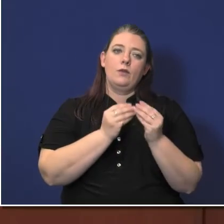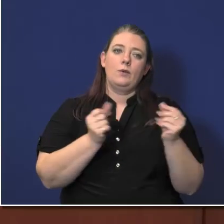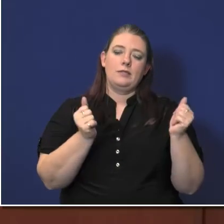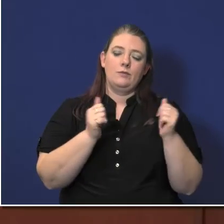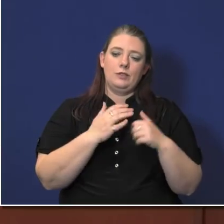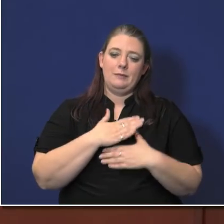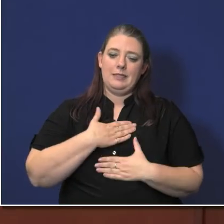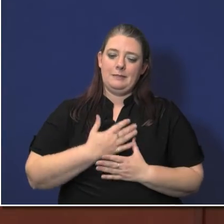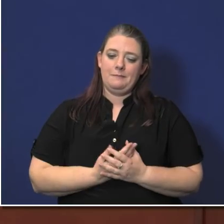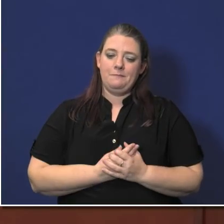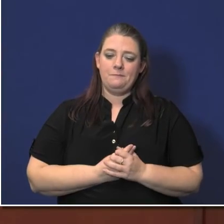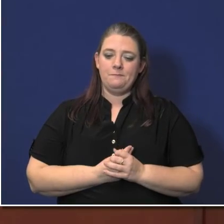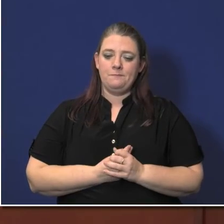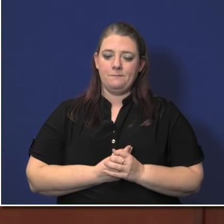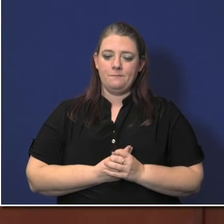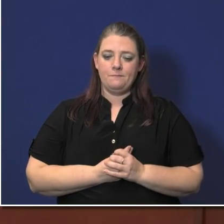sir.